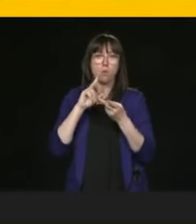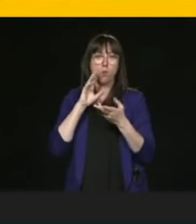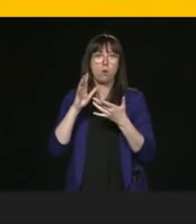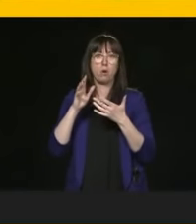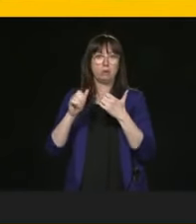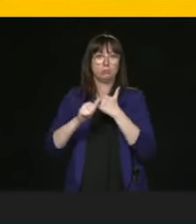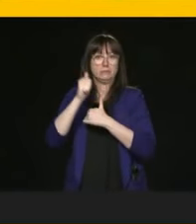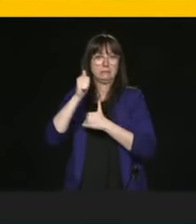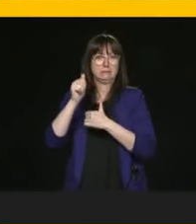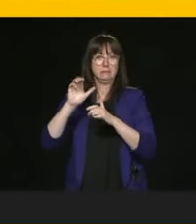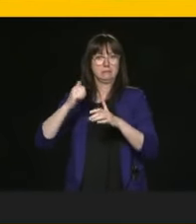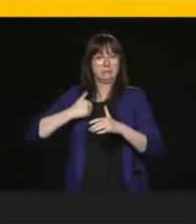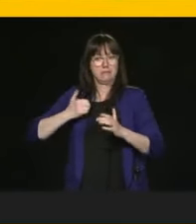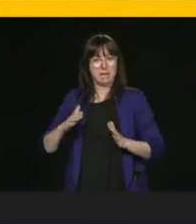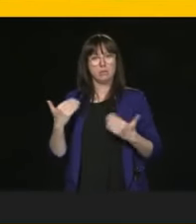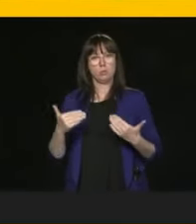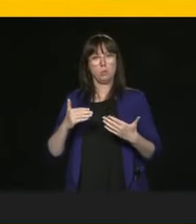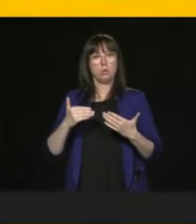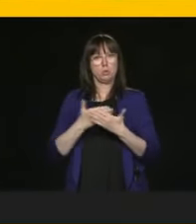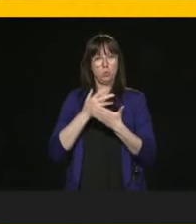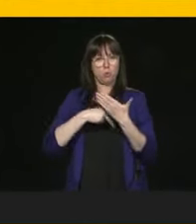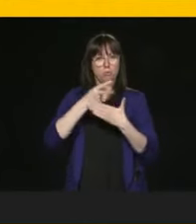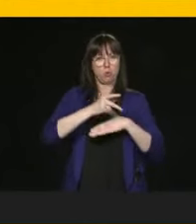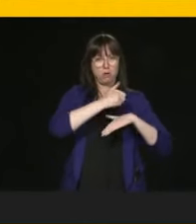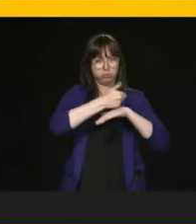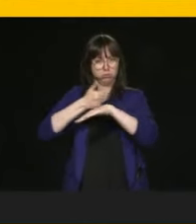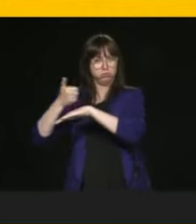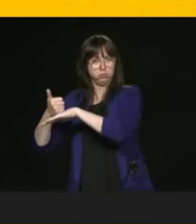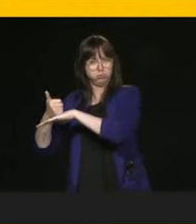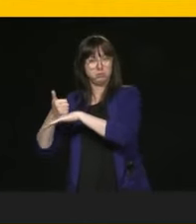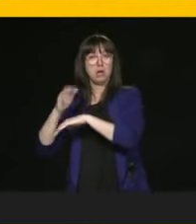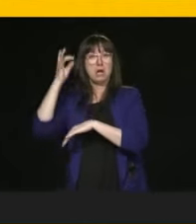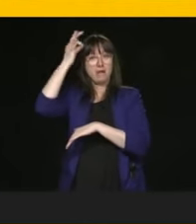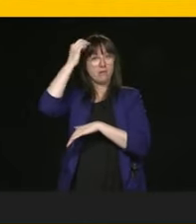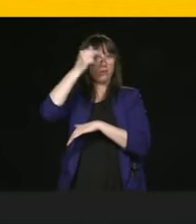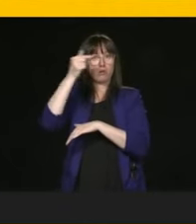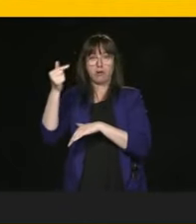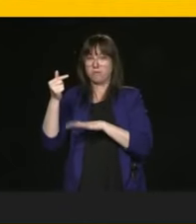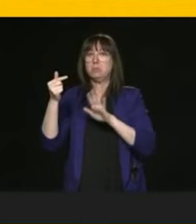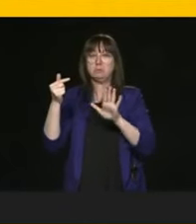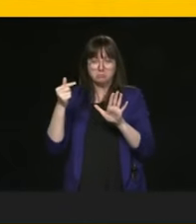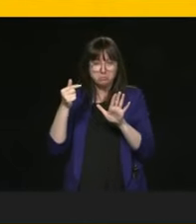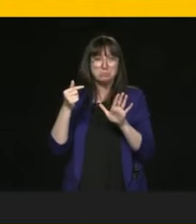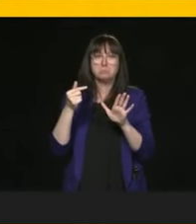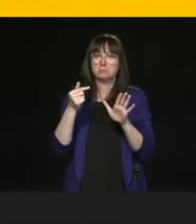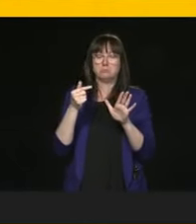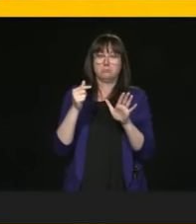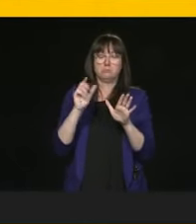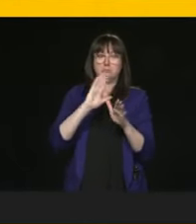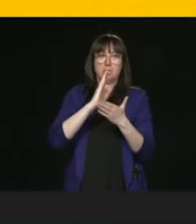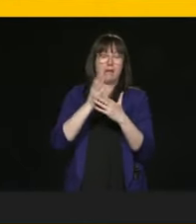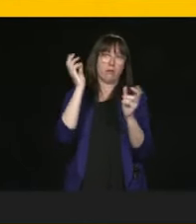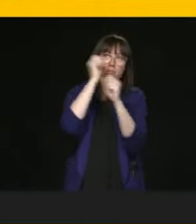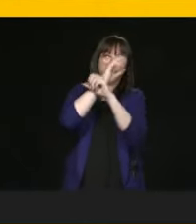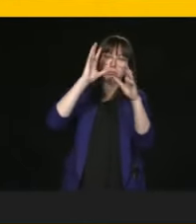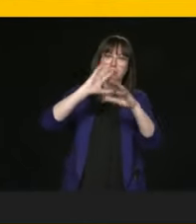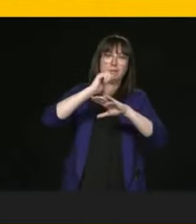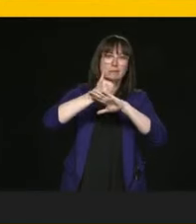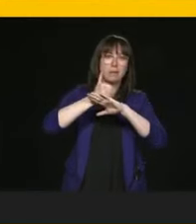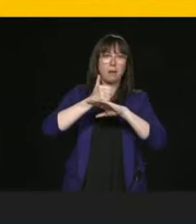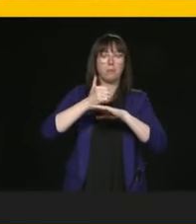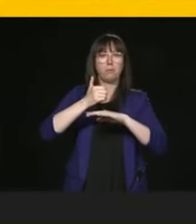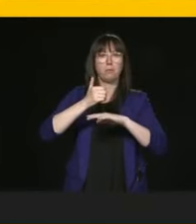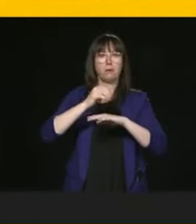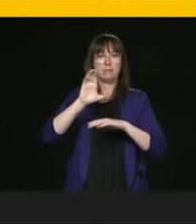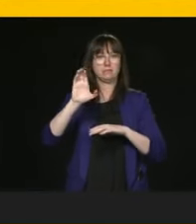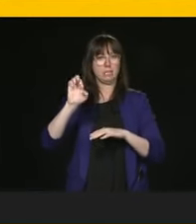the federal government certainly never implemented and probably never envisaged, such as the Canada Emergency Response Benefit, but